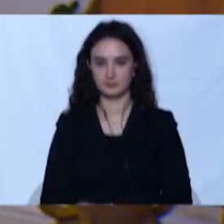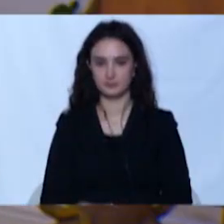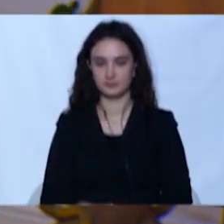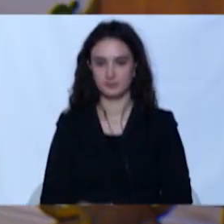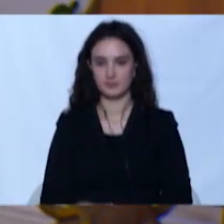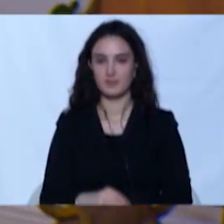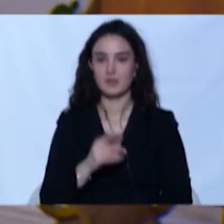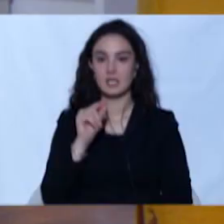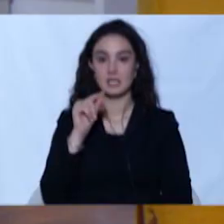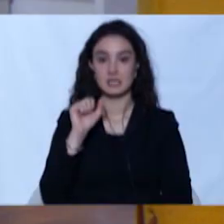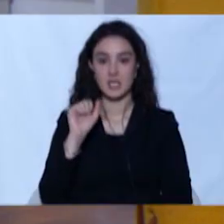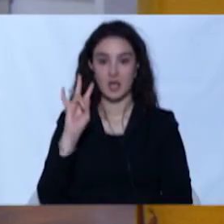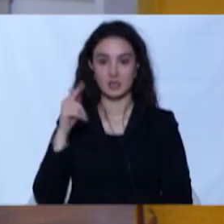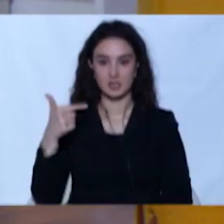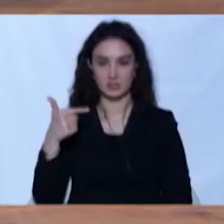Tongue.